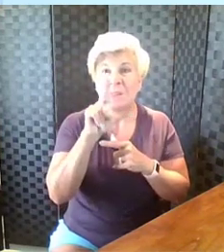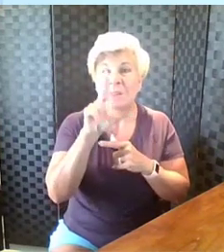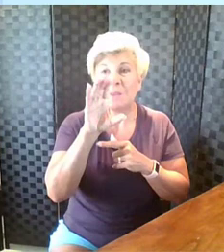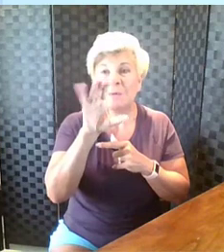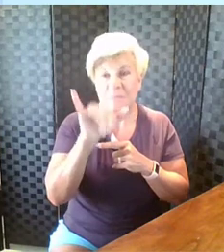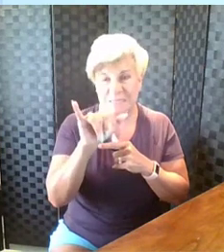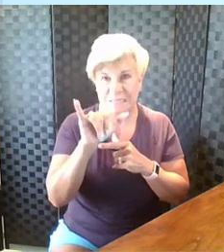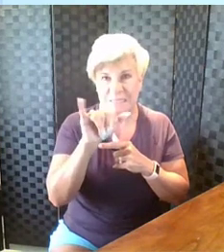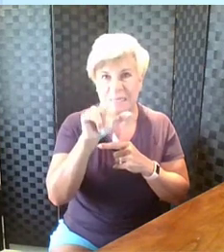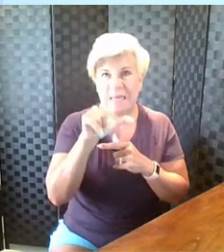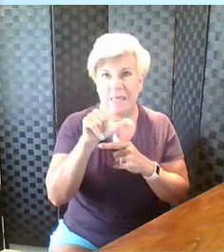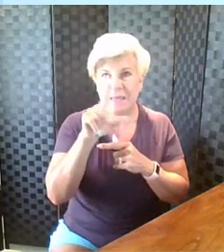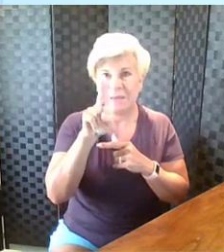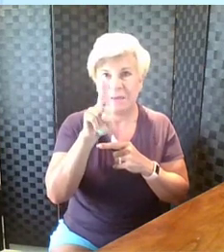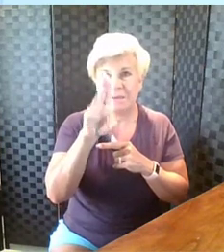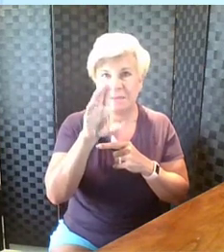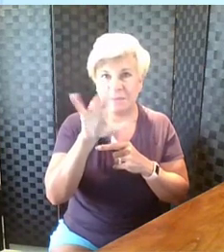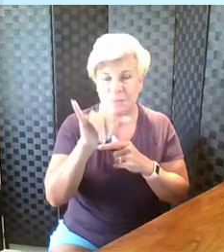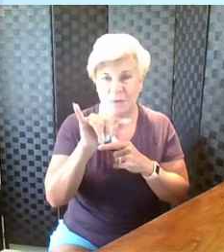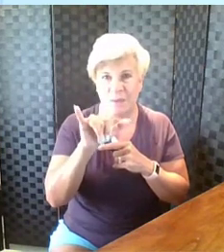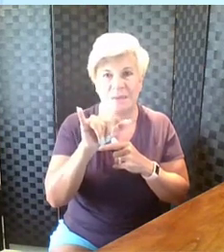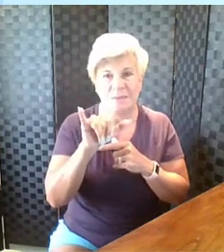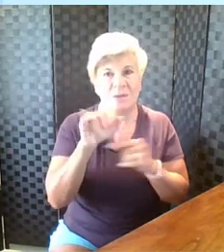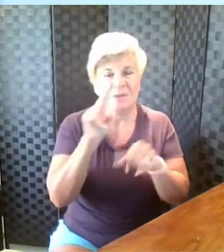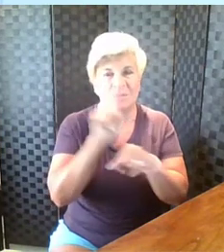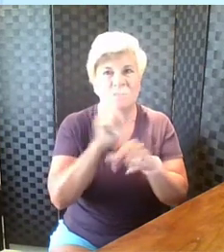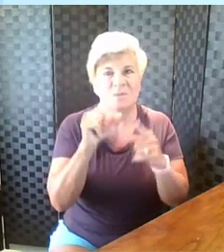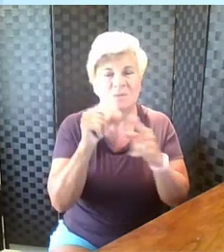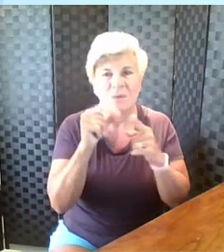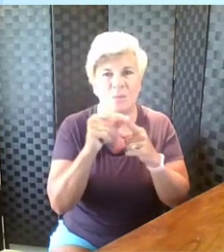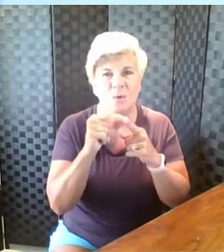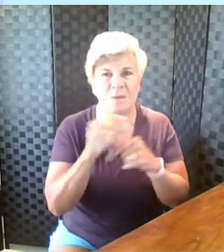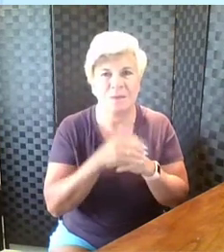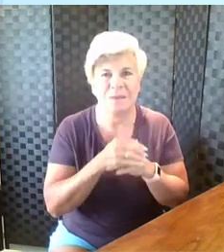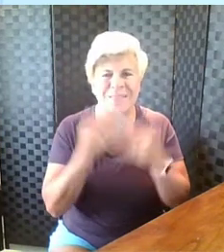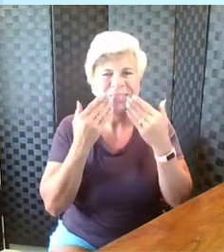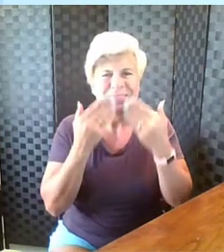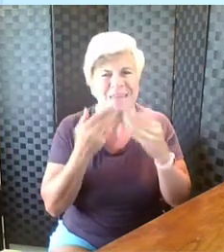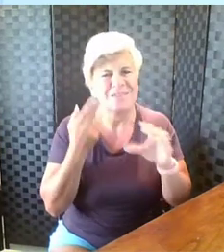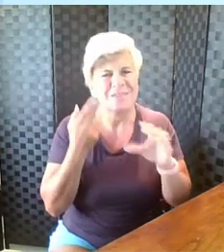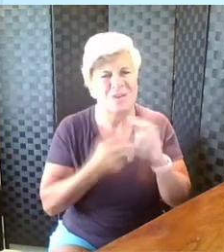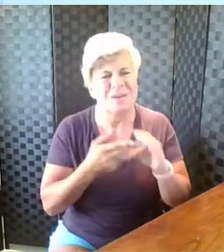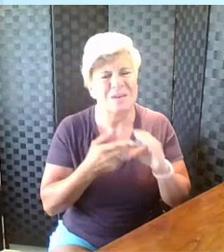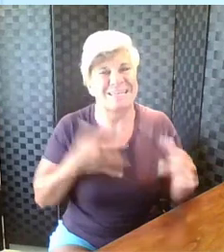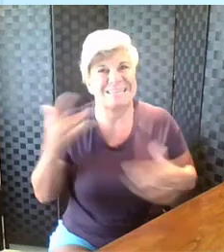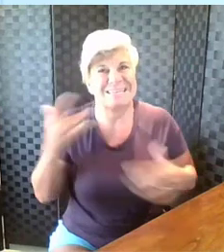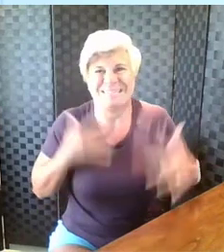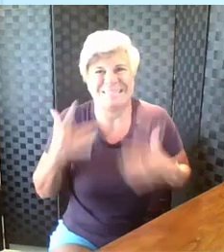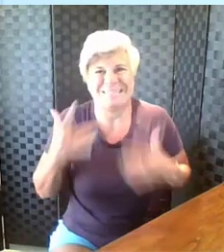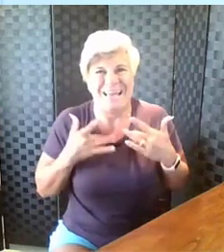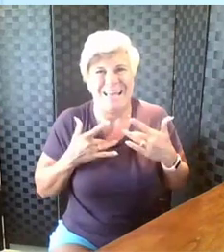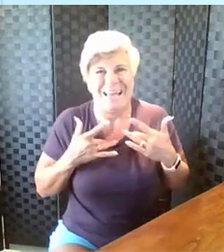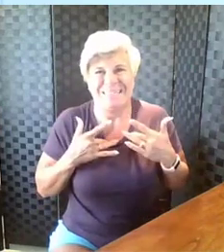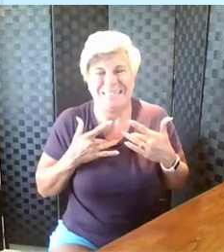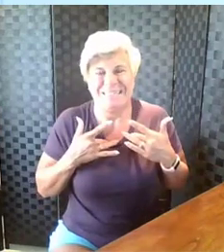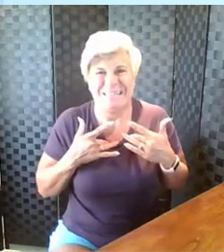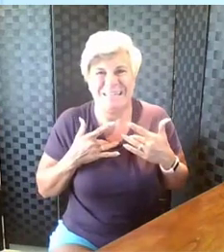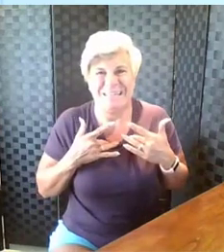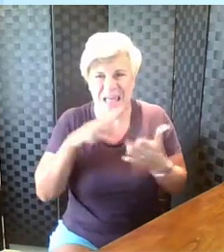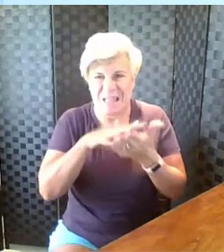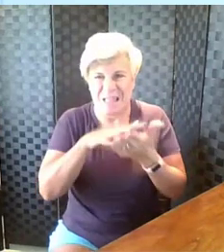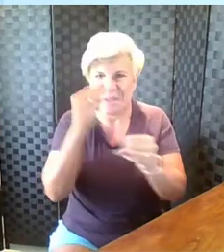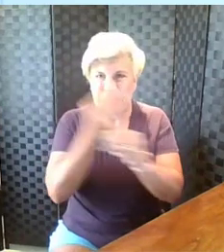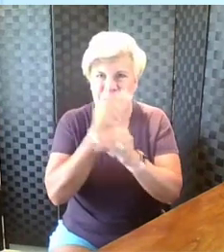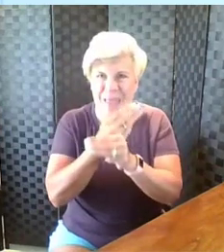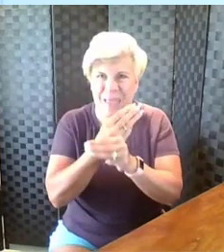L-U-C-Y. And make sure that you use that word so you can get credit for watching today. Thank you for joining me. I am so excited to be on this math journey with you, and I will see